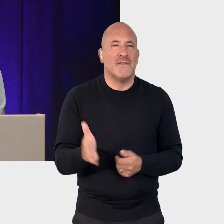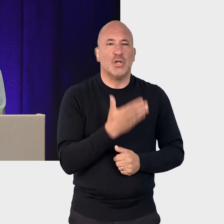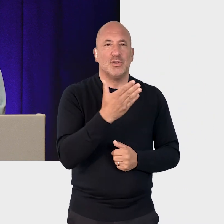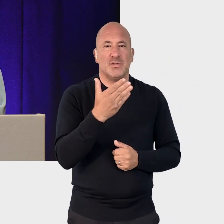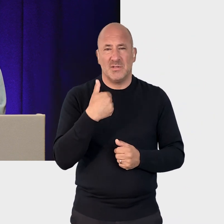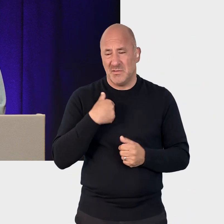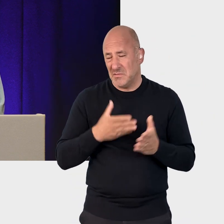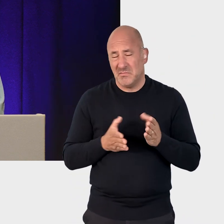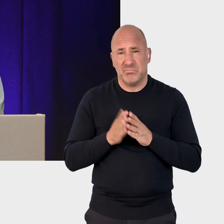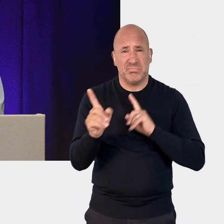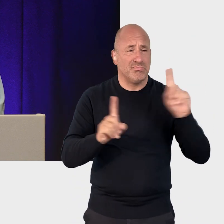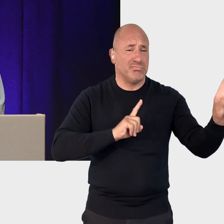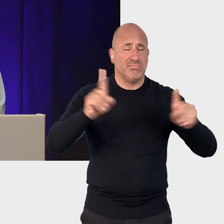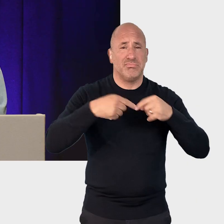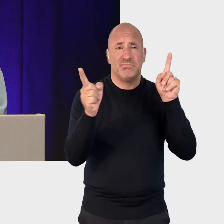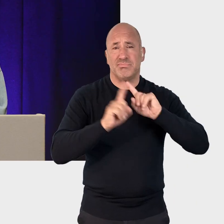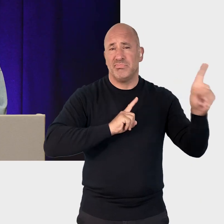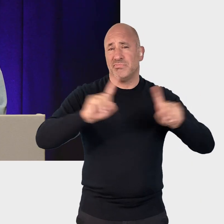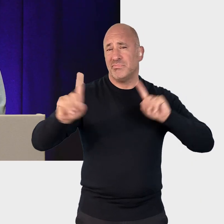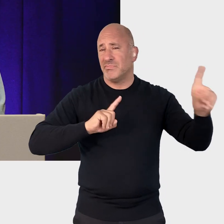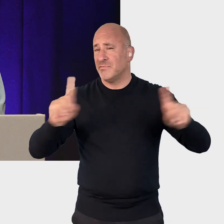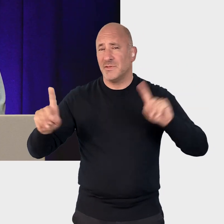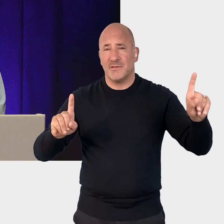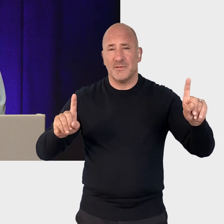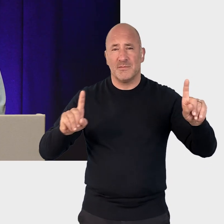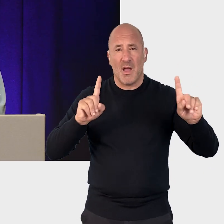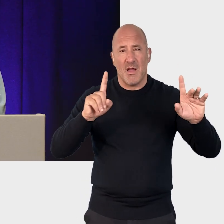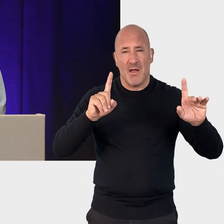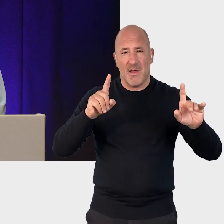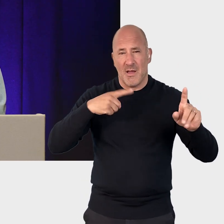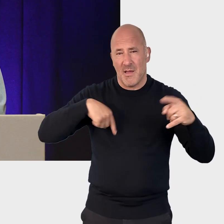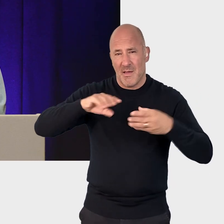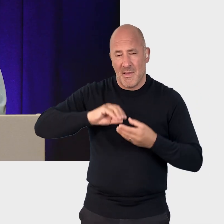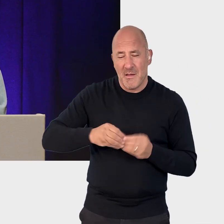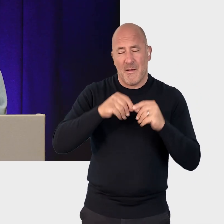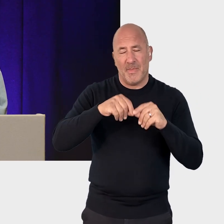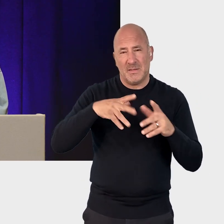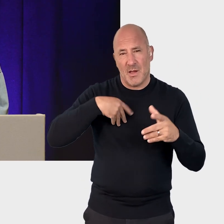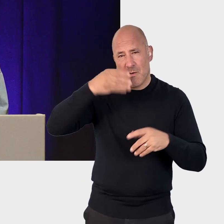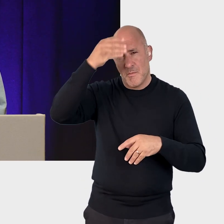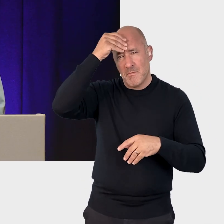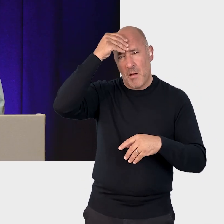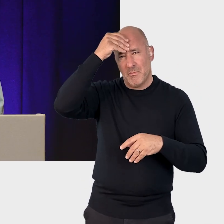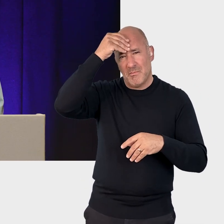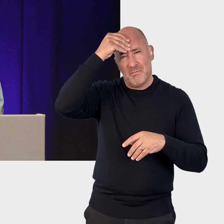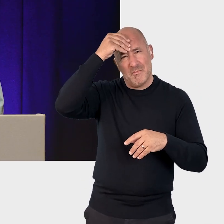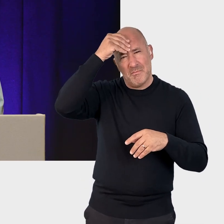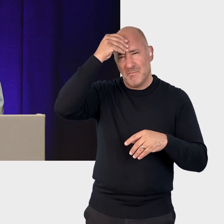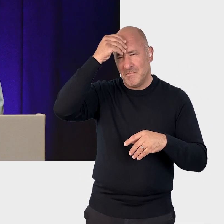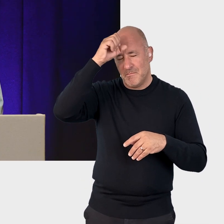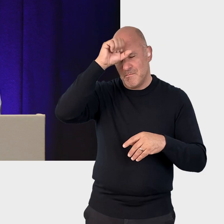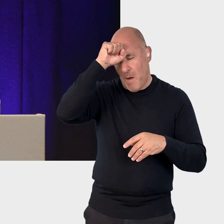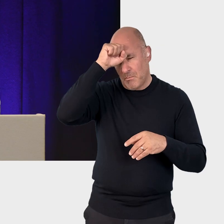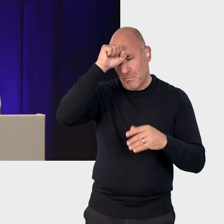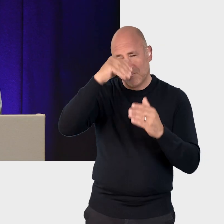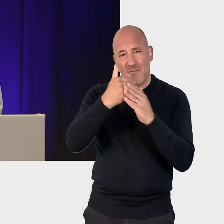curtain closes to this production, the last song on the album is sung. Our paths are sure to lead us in separate ways.